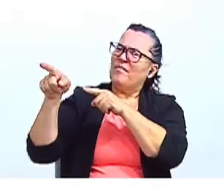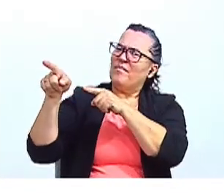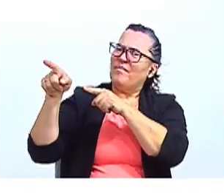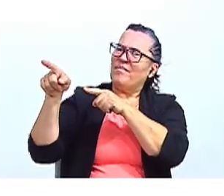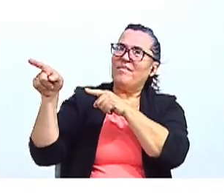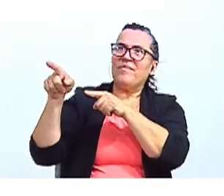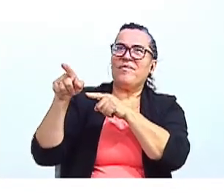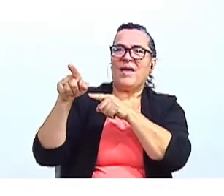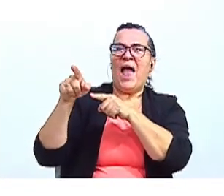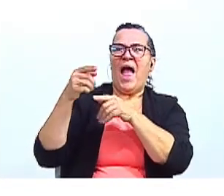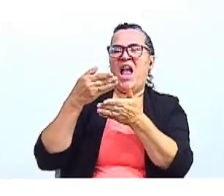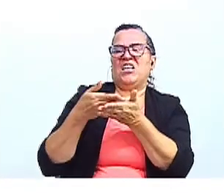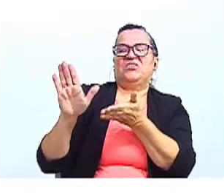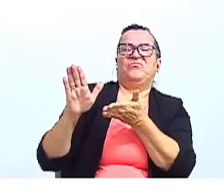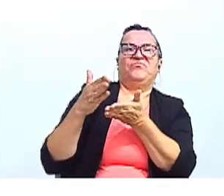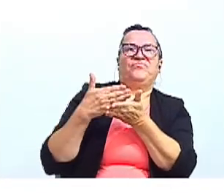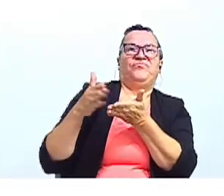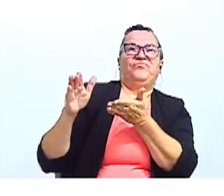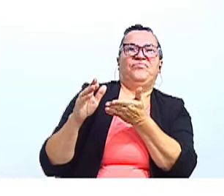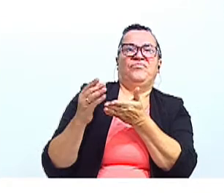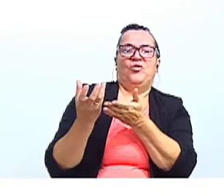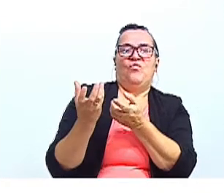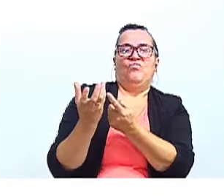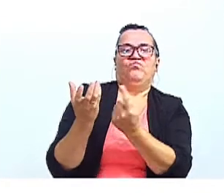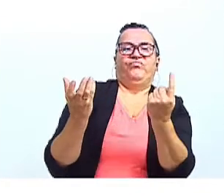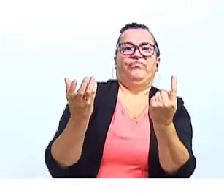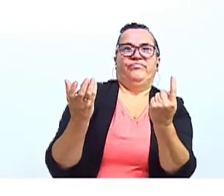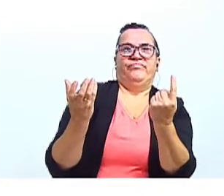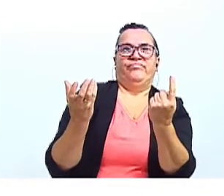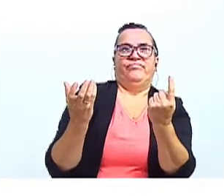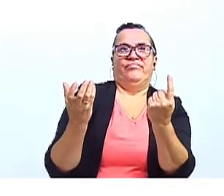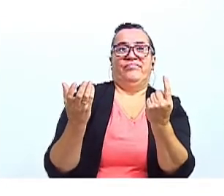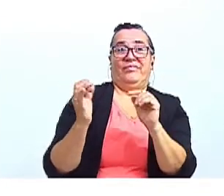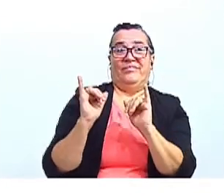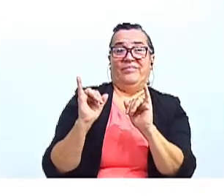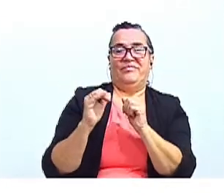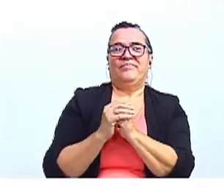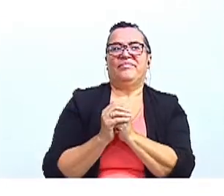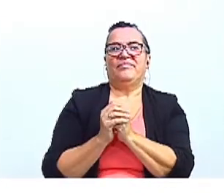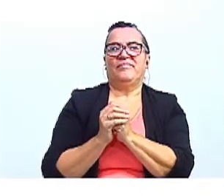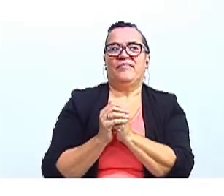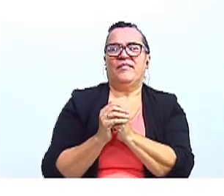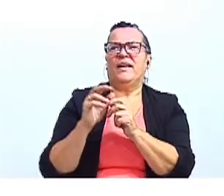word, excluding. Okay. Number 3,